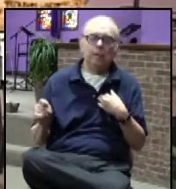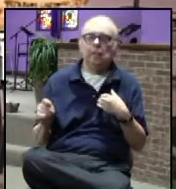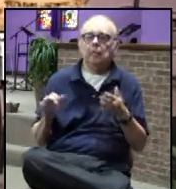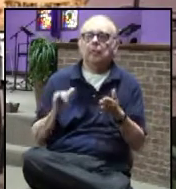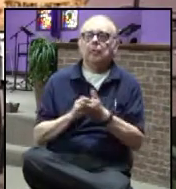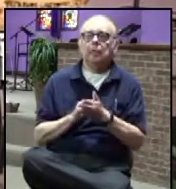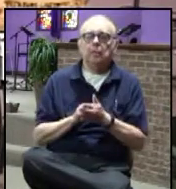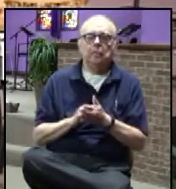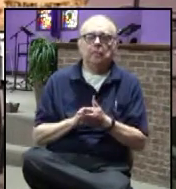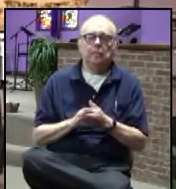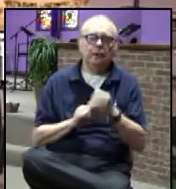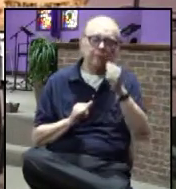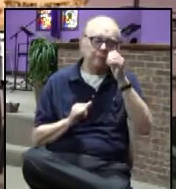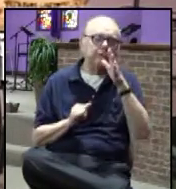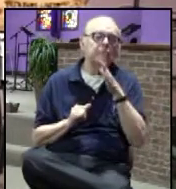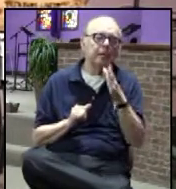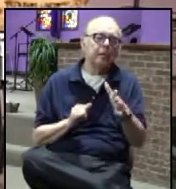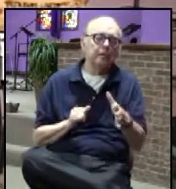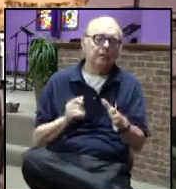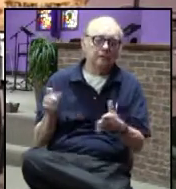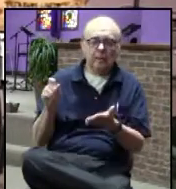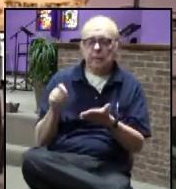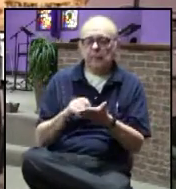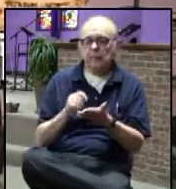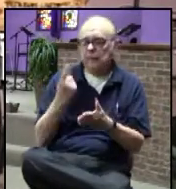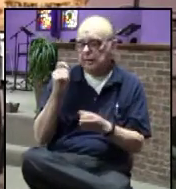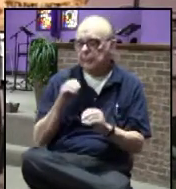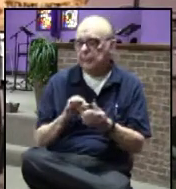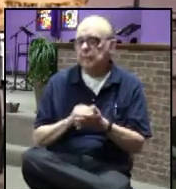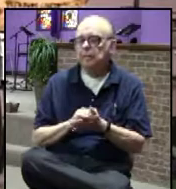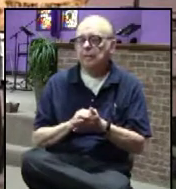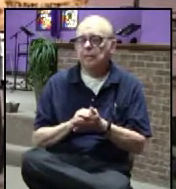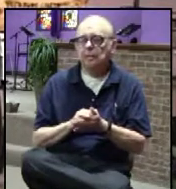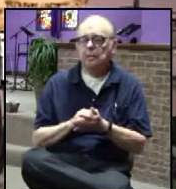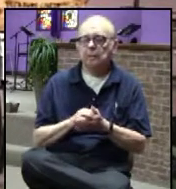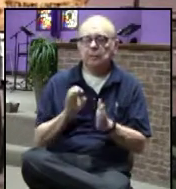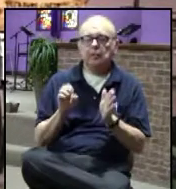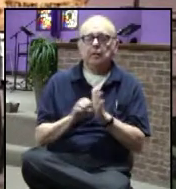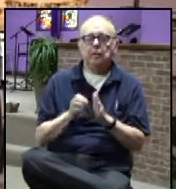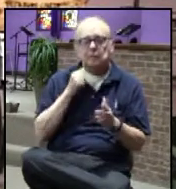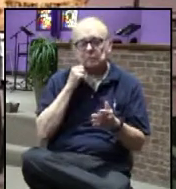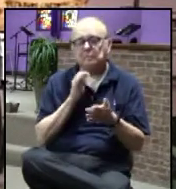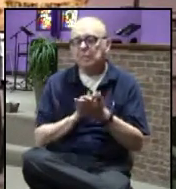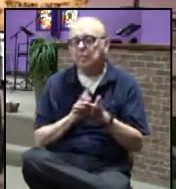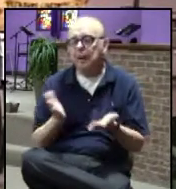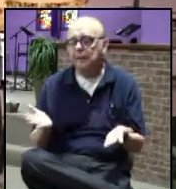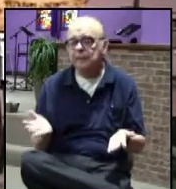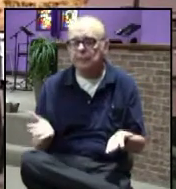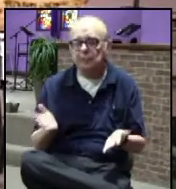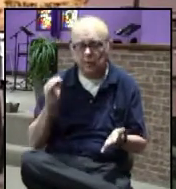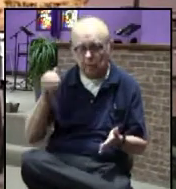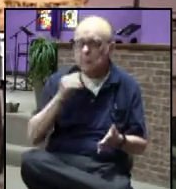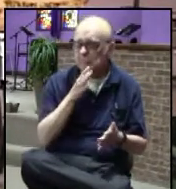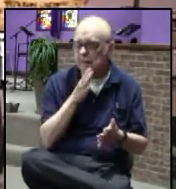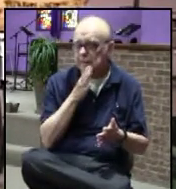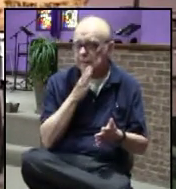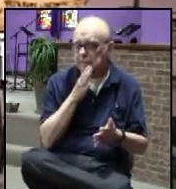your grandmother had quilted for you. Like for instance, my wife, her mother